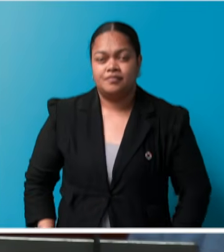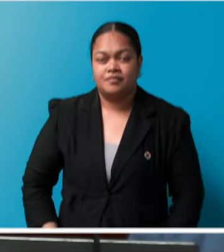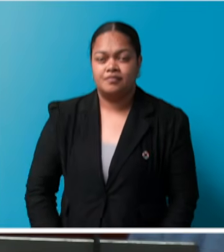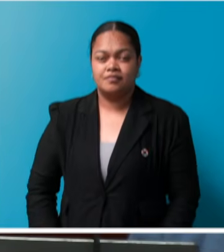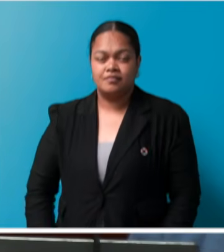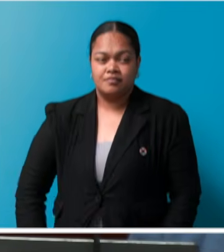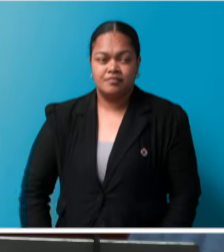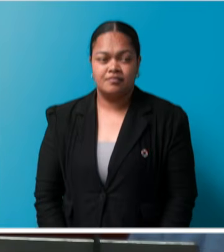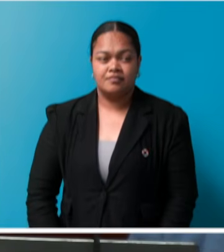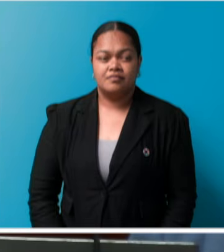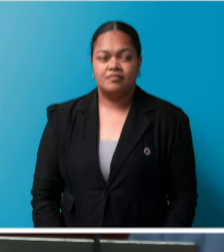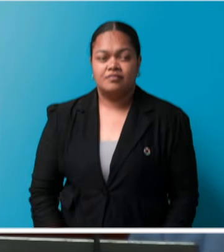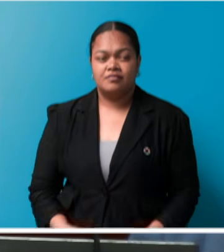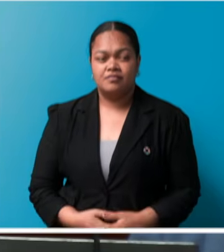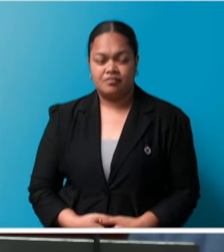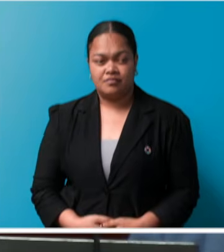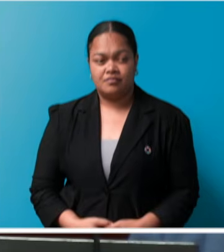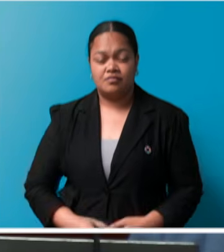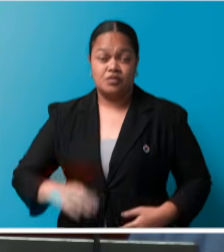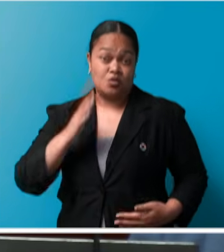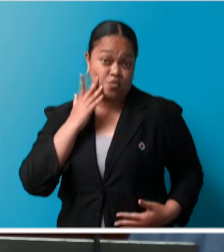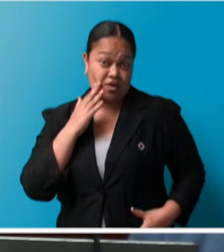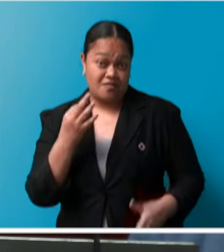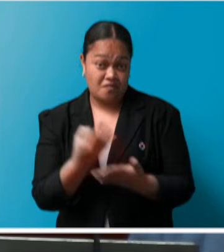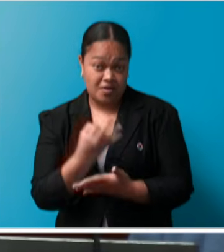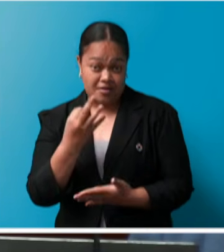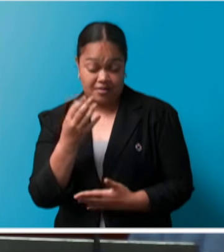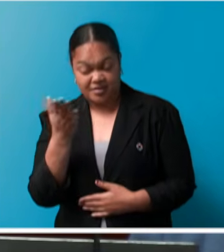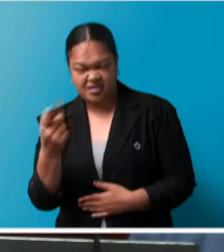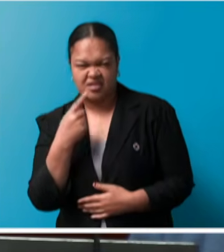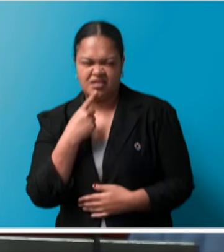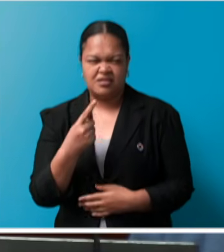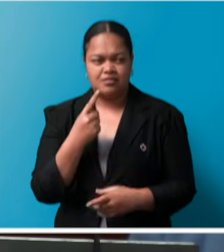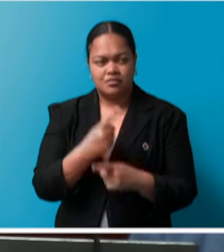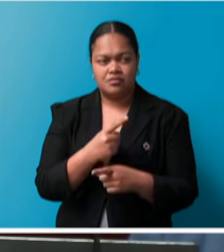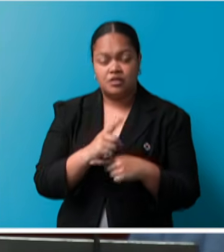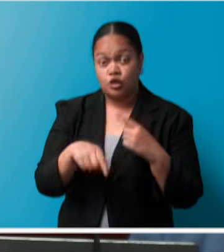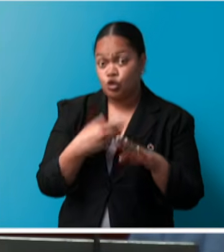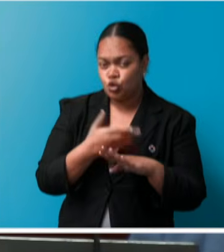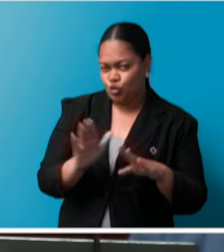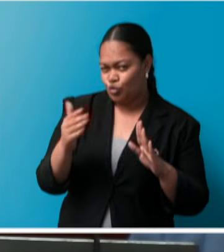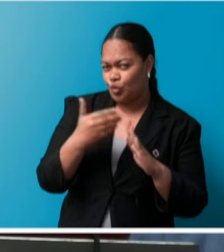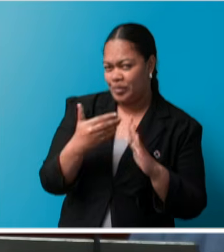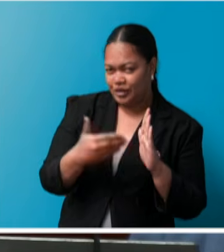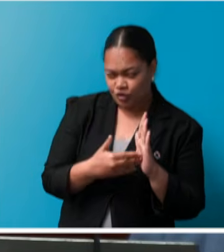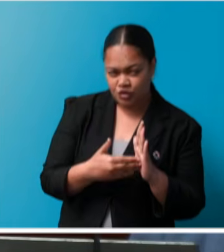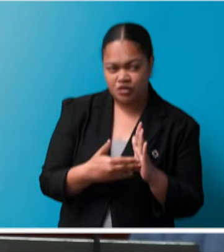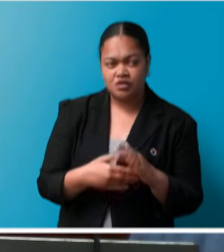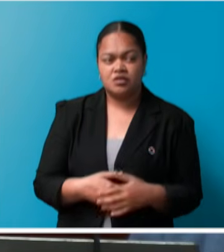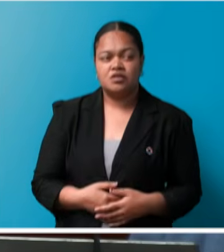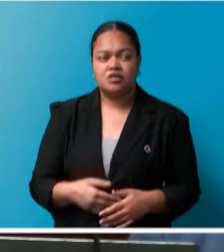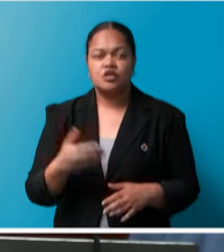when the Minister of Finance said about this new budget is a new